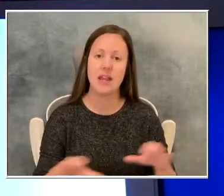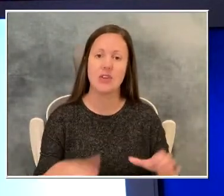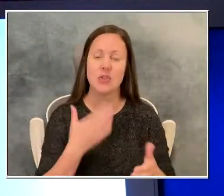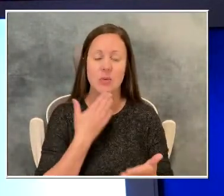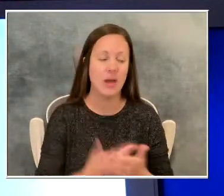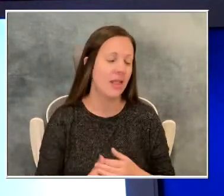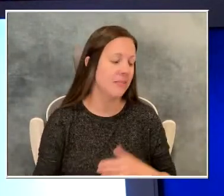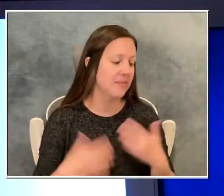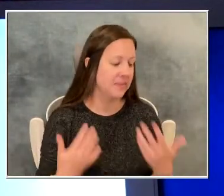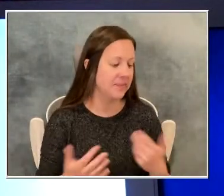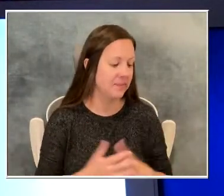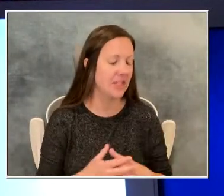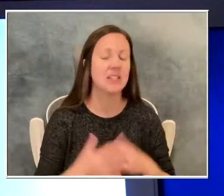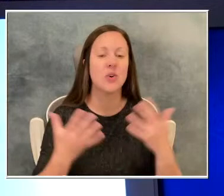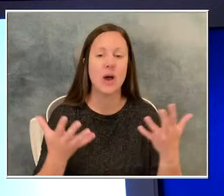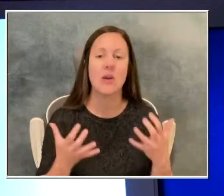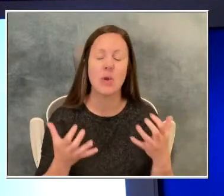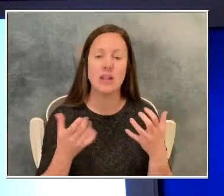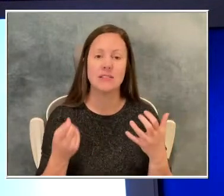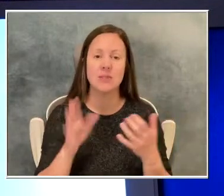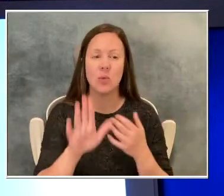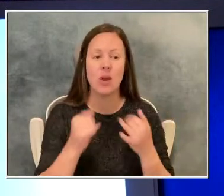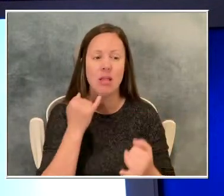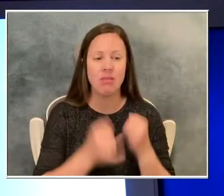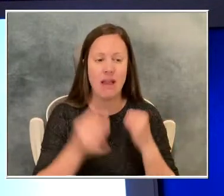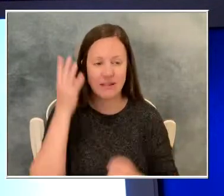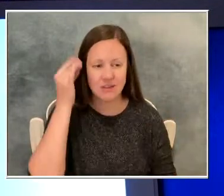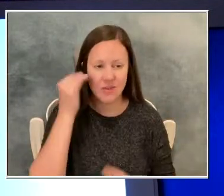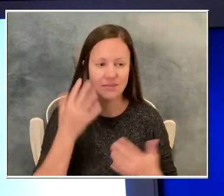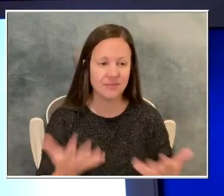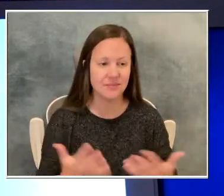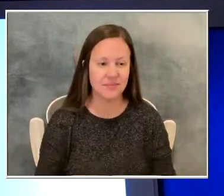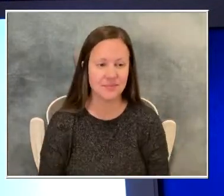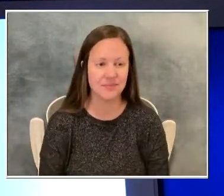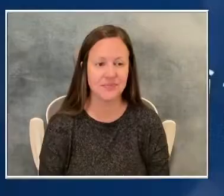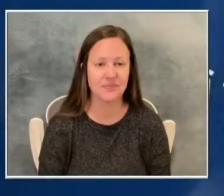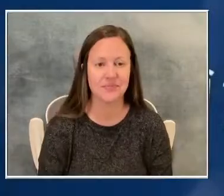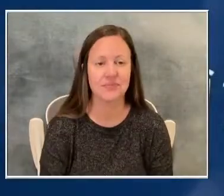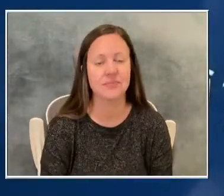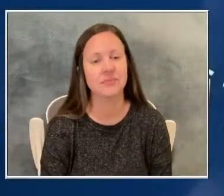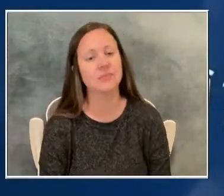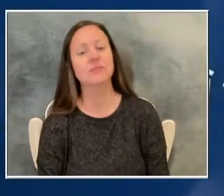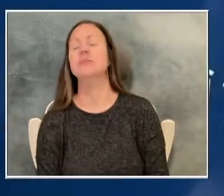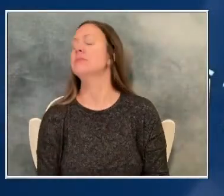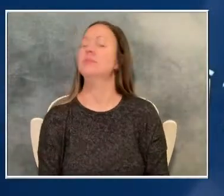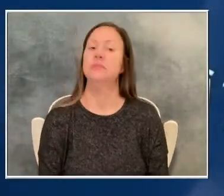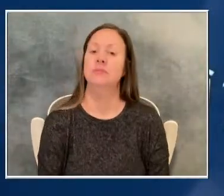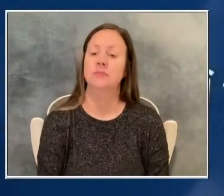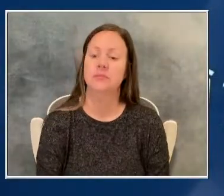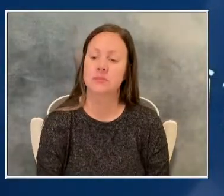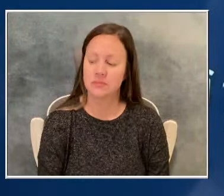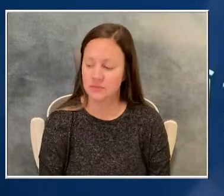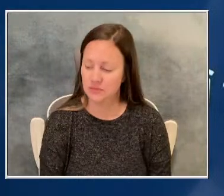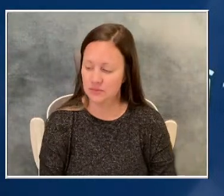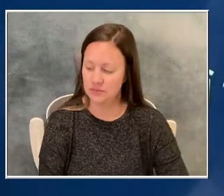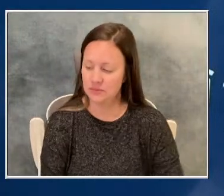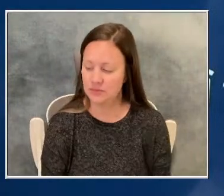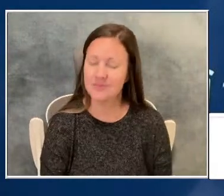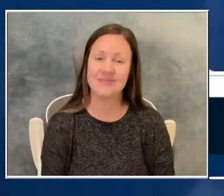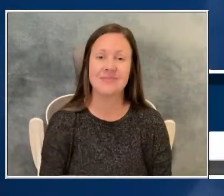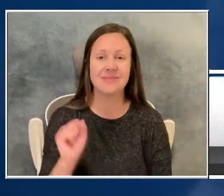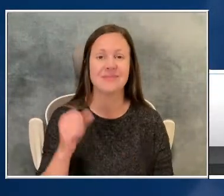our takeaways today. Dr. Monks, I'm going to start with you. What do you want folks to know? I think I just want folks to know that it's a